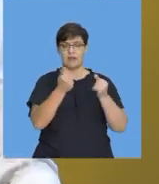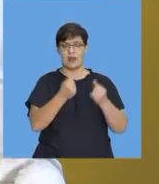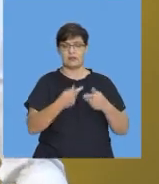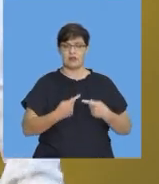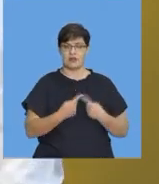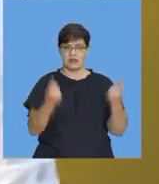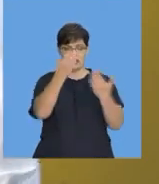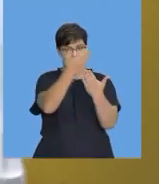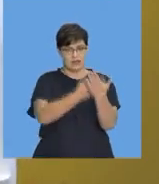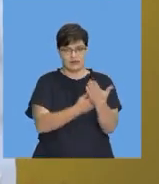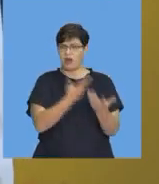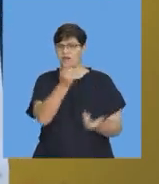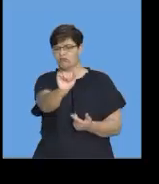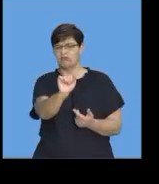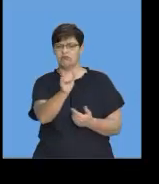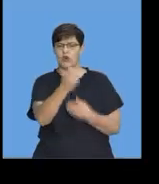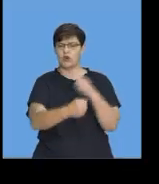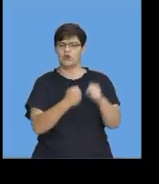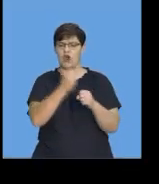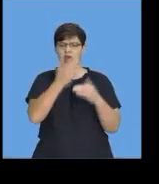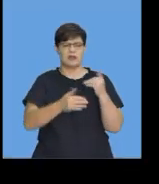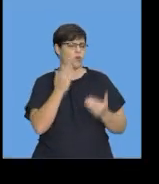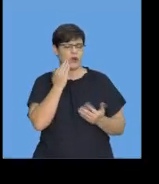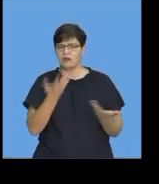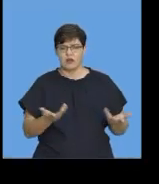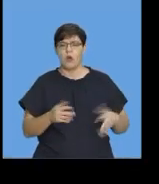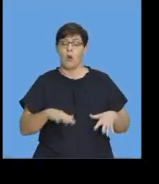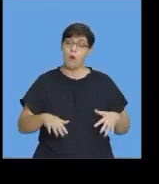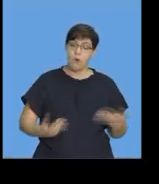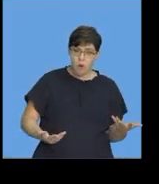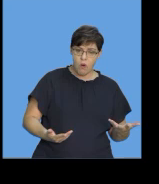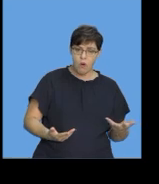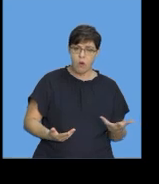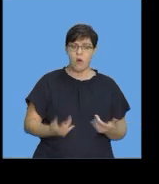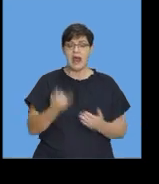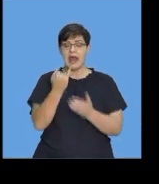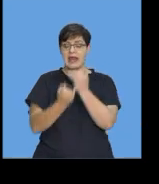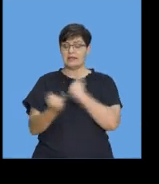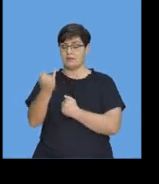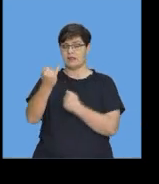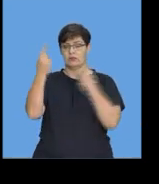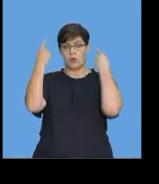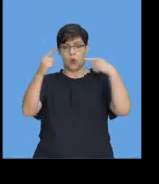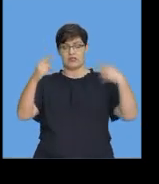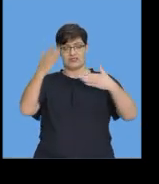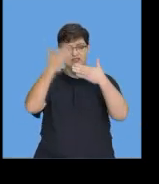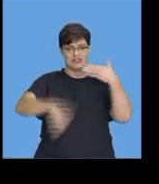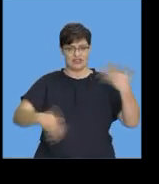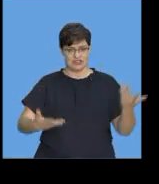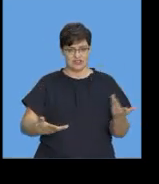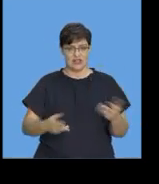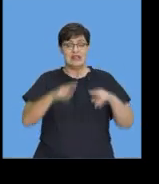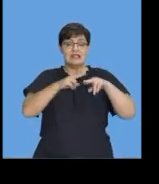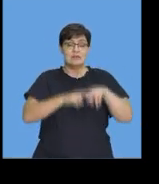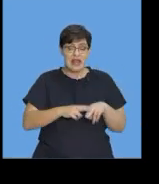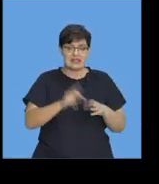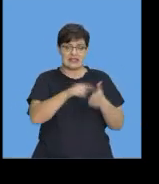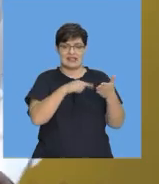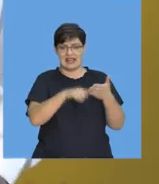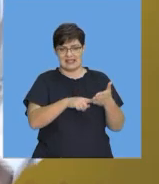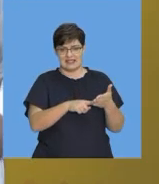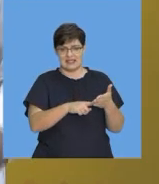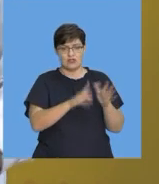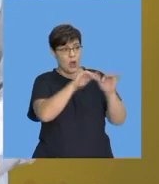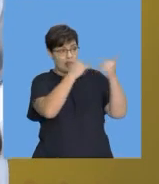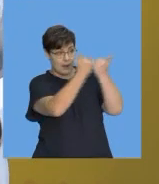end may be, or upon the completion of the independent audit, depending on the audit date, whatever the company has set